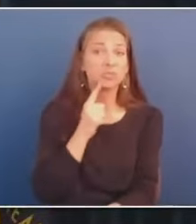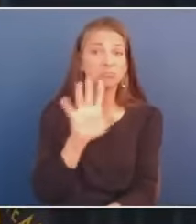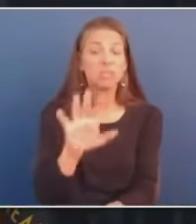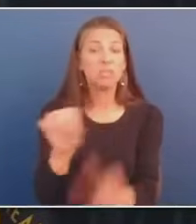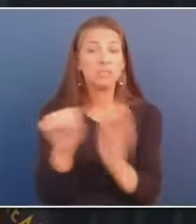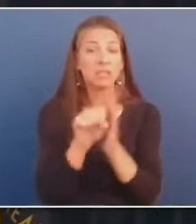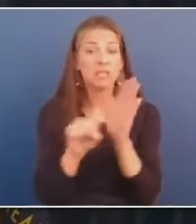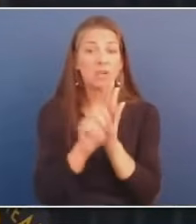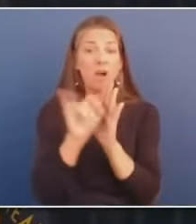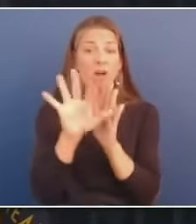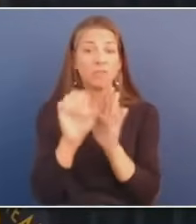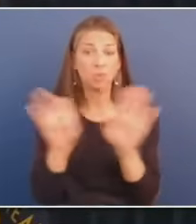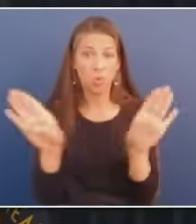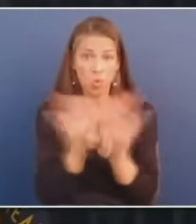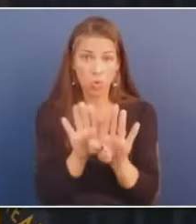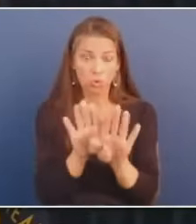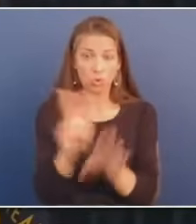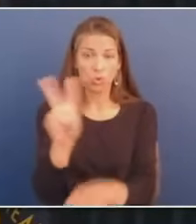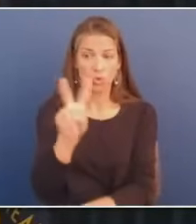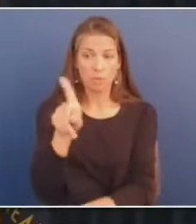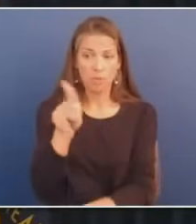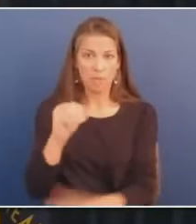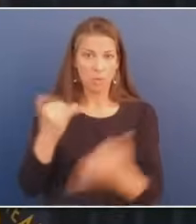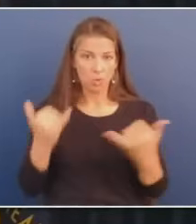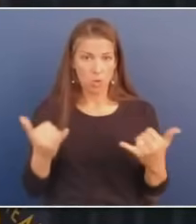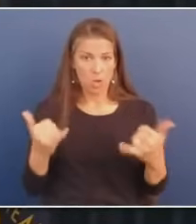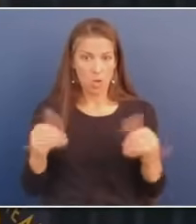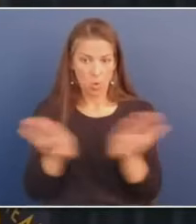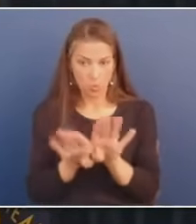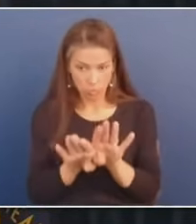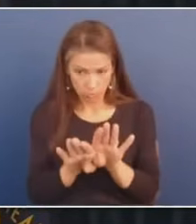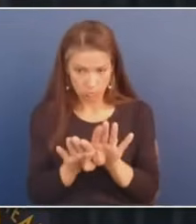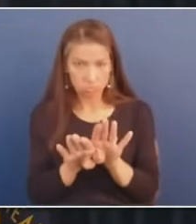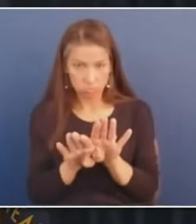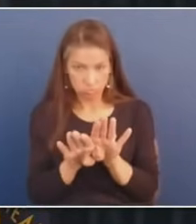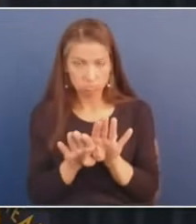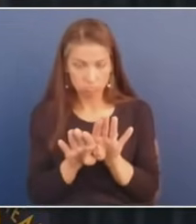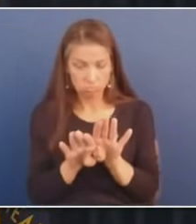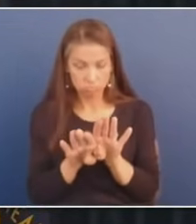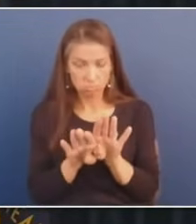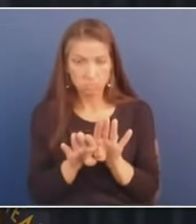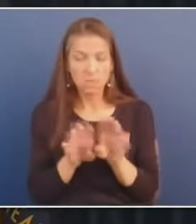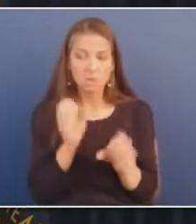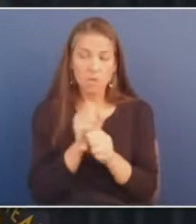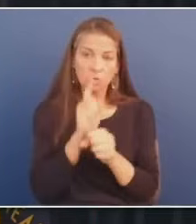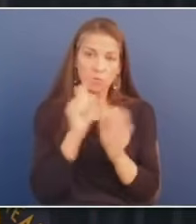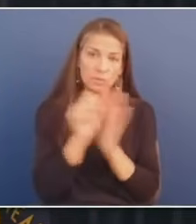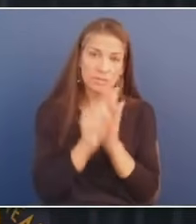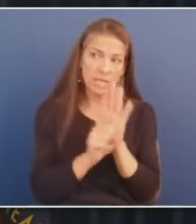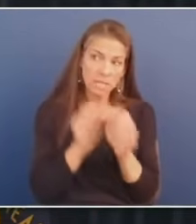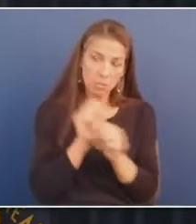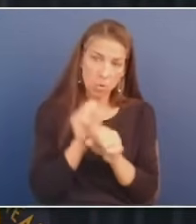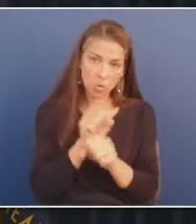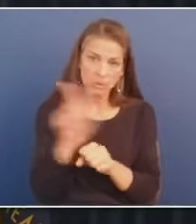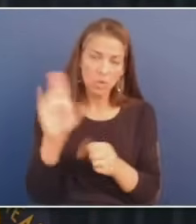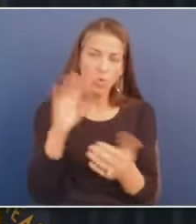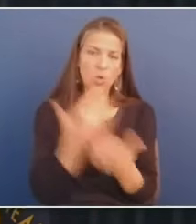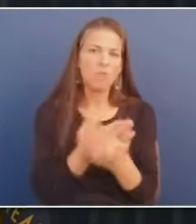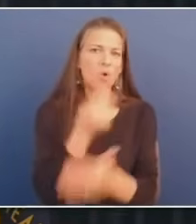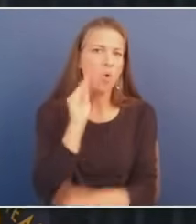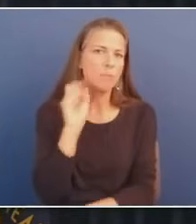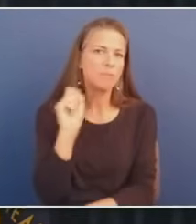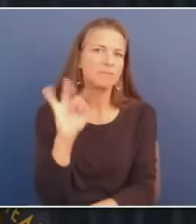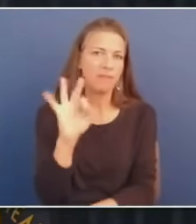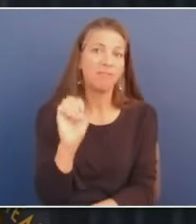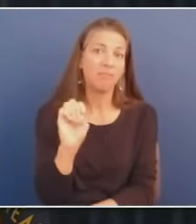buildings beginning at 2 p.m. today to help make sure our state employees are able to make it home safely. And what we're